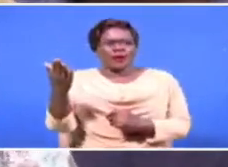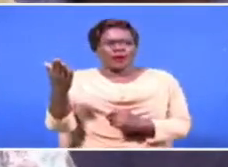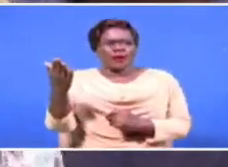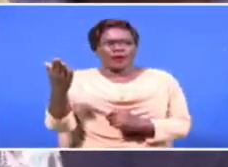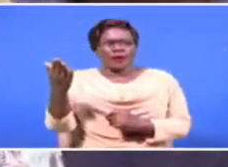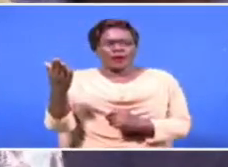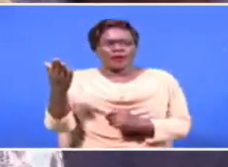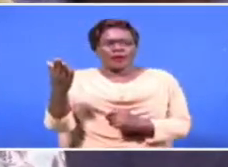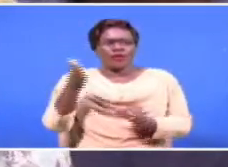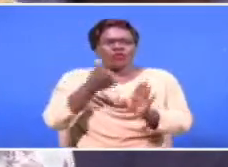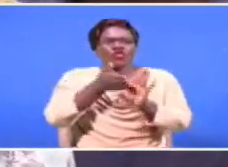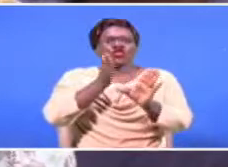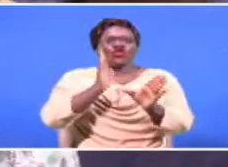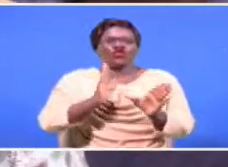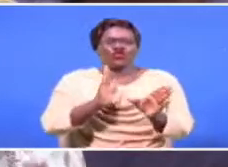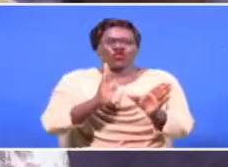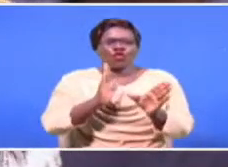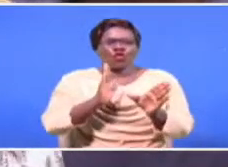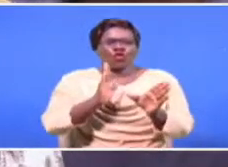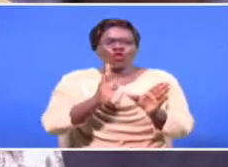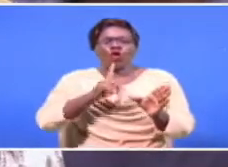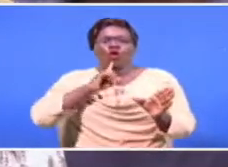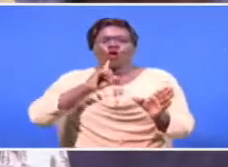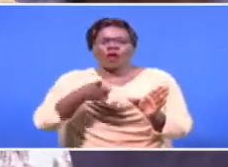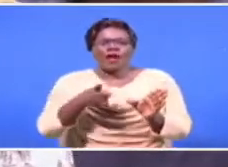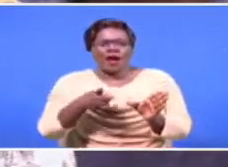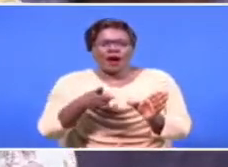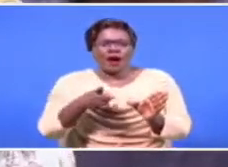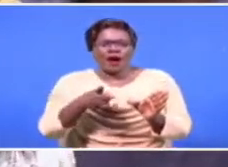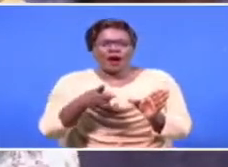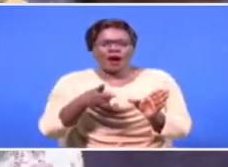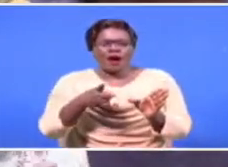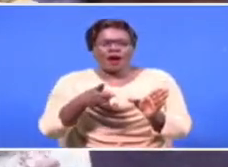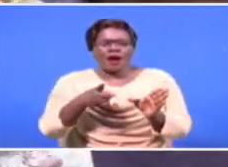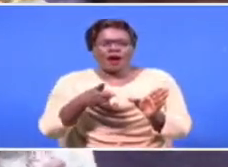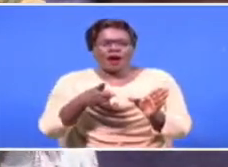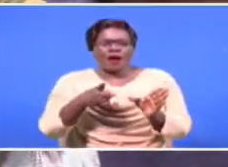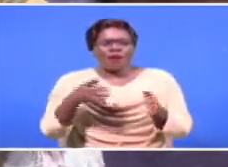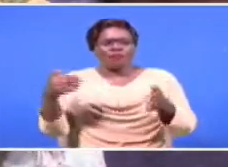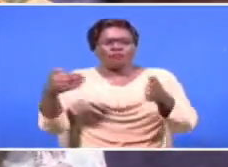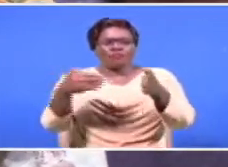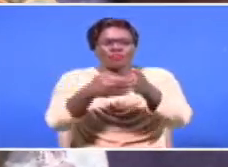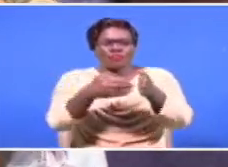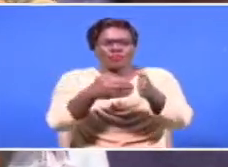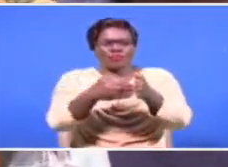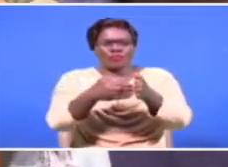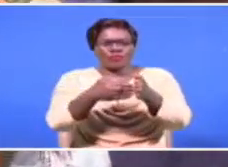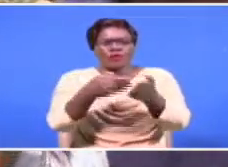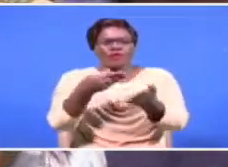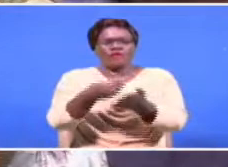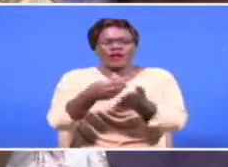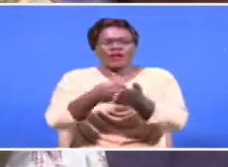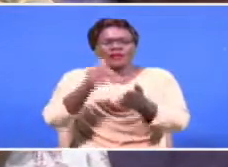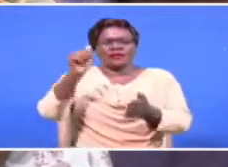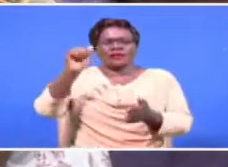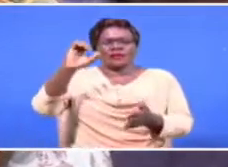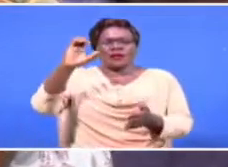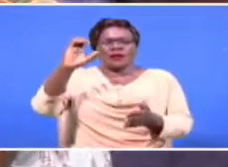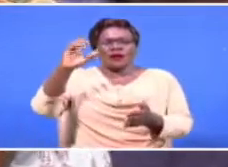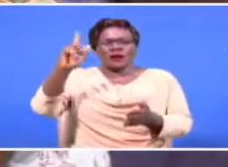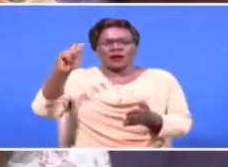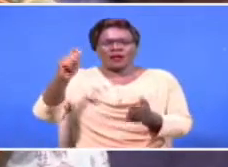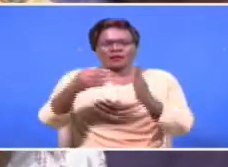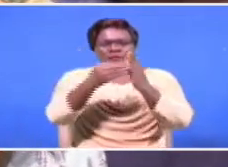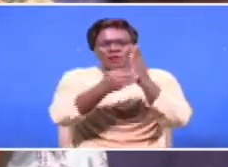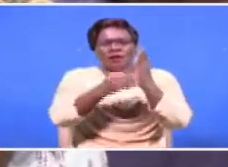actually lifted the conservatory order against the unpopular finance act,